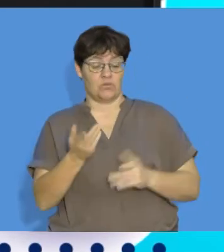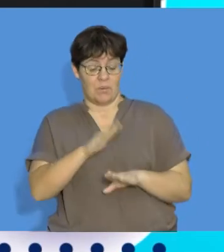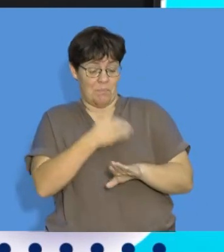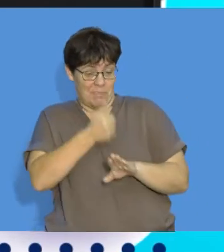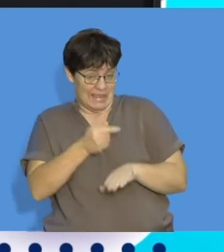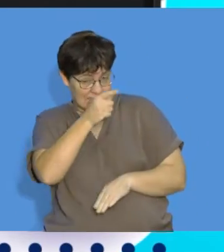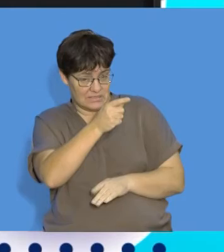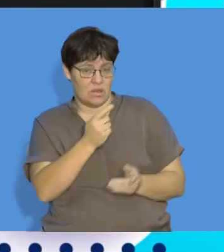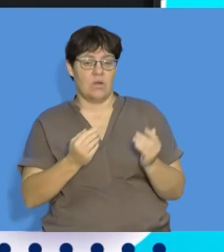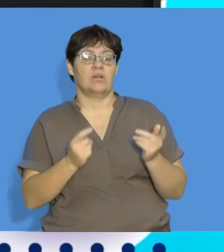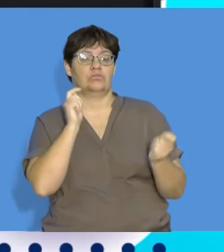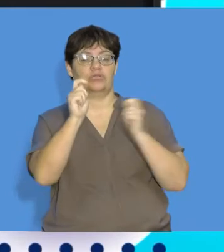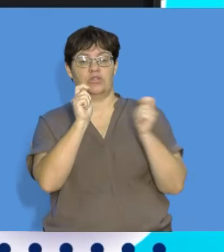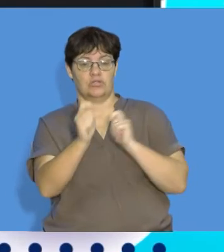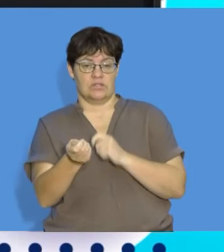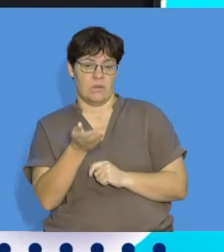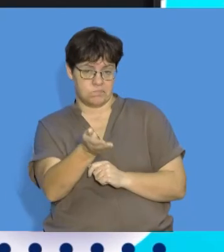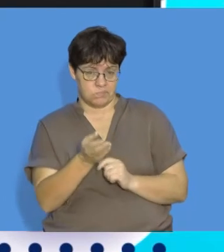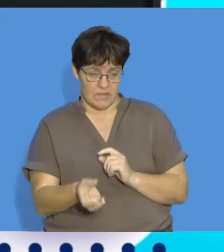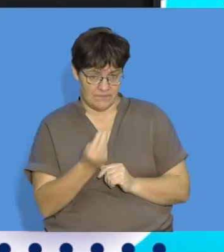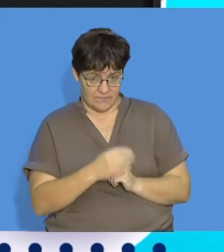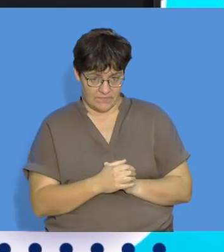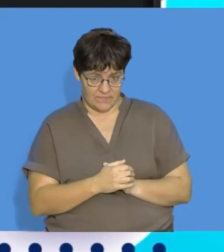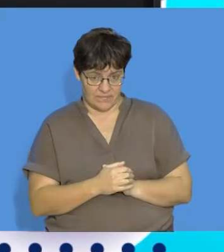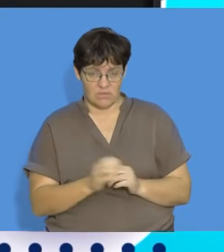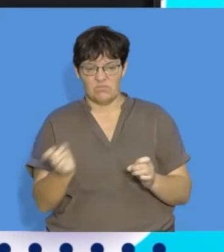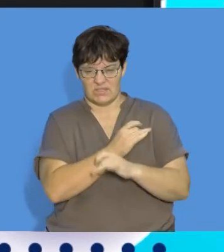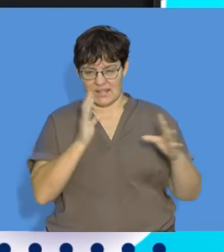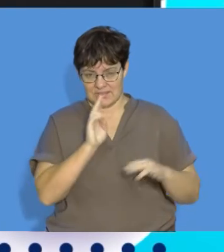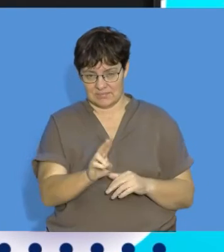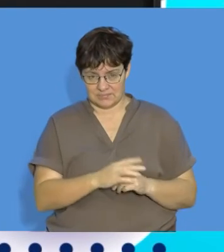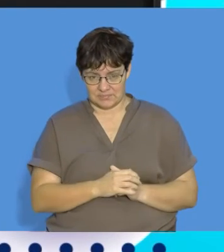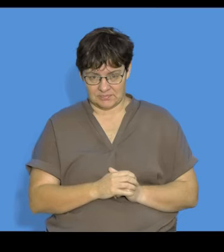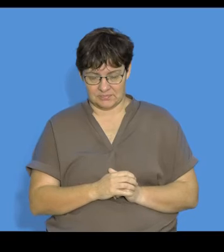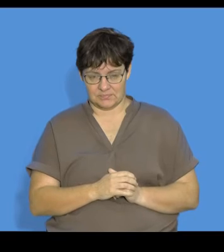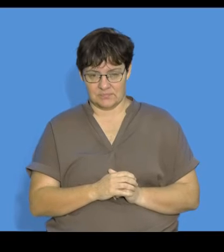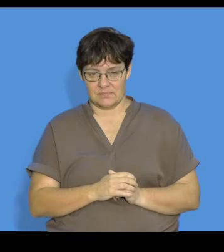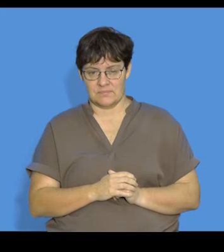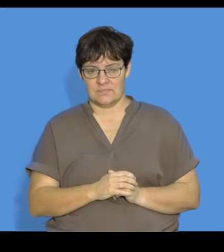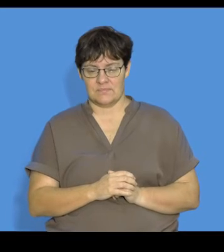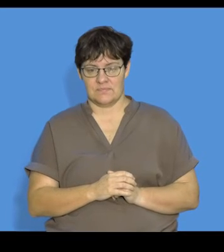on those changes that we'll make there. Let's just jump right into it.